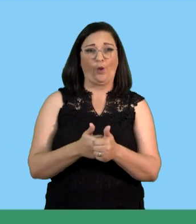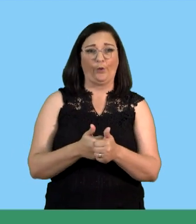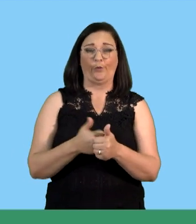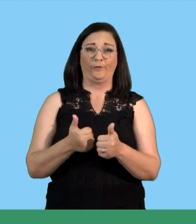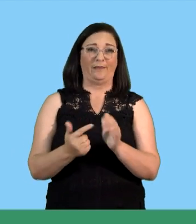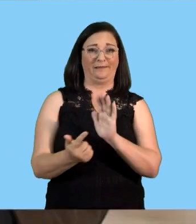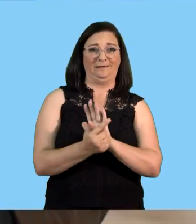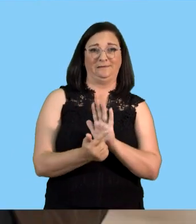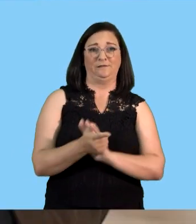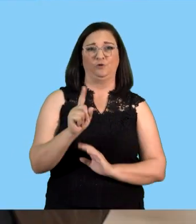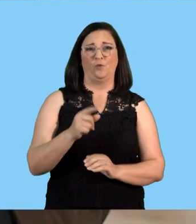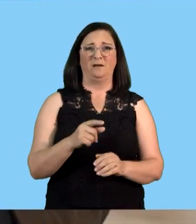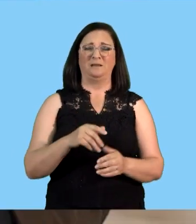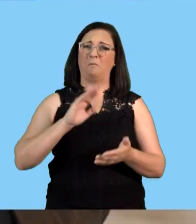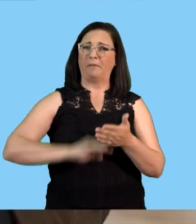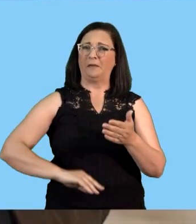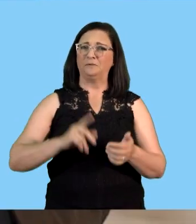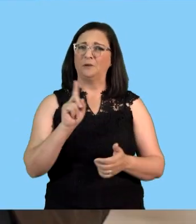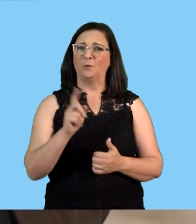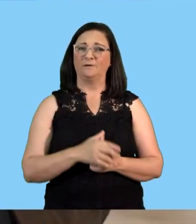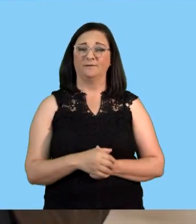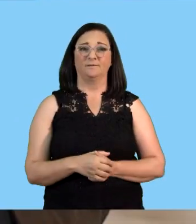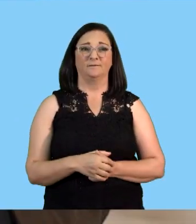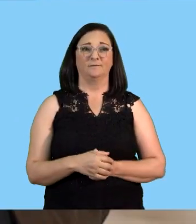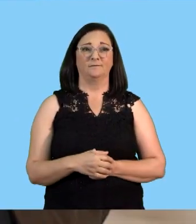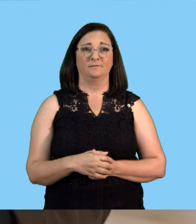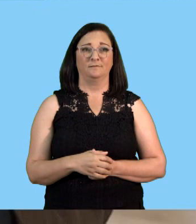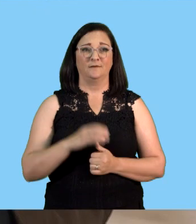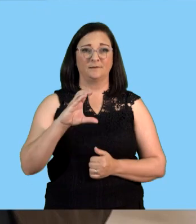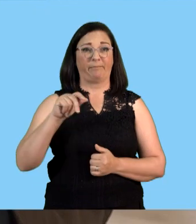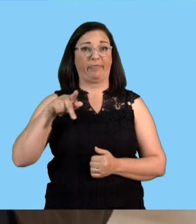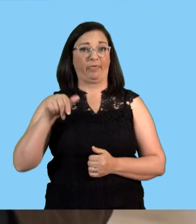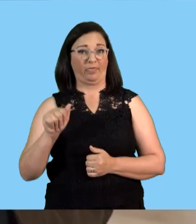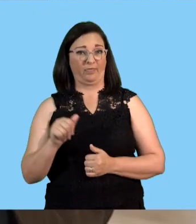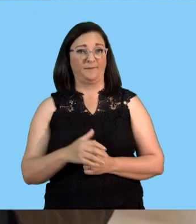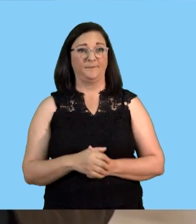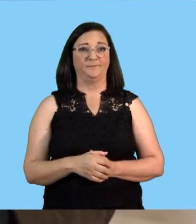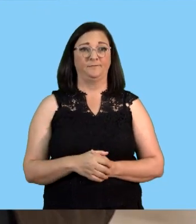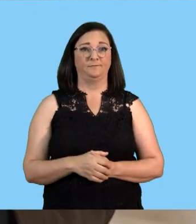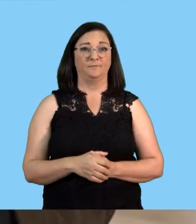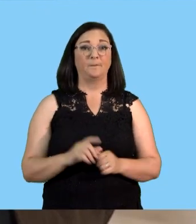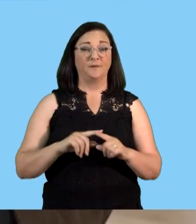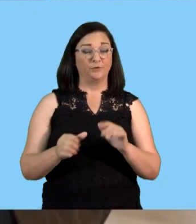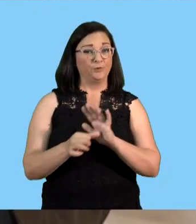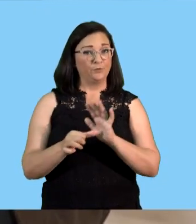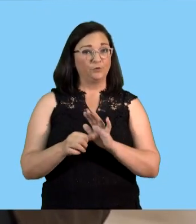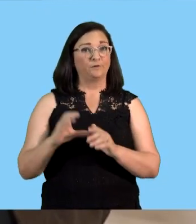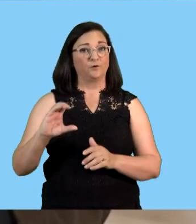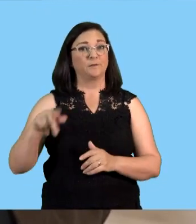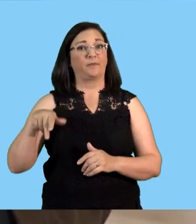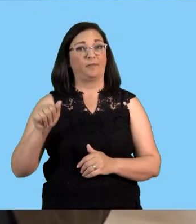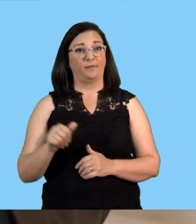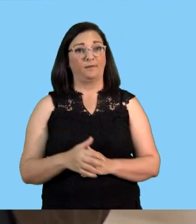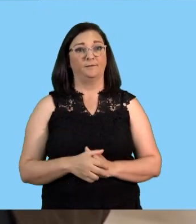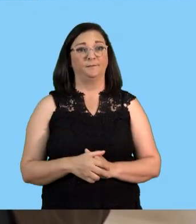the legislation. So what are those penalties for non-compliant with the CPA? Very important, with the